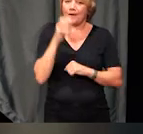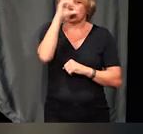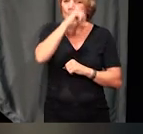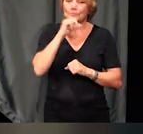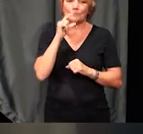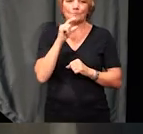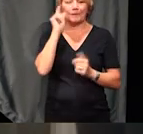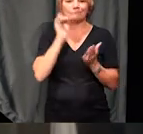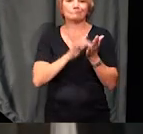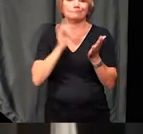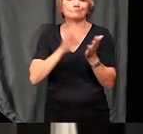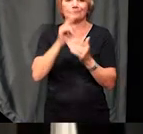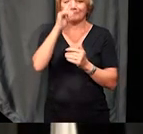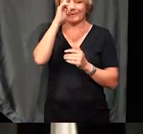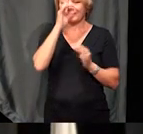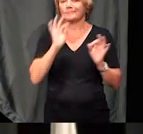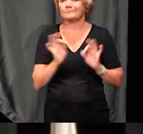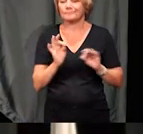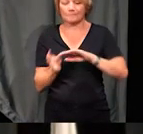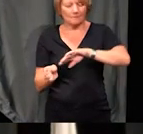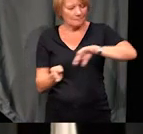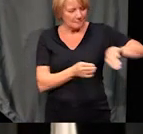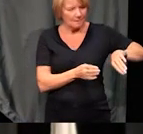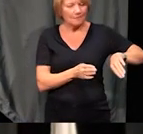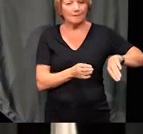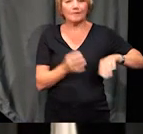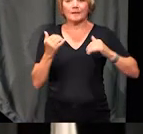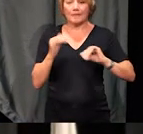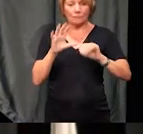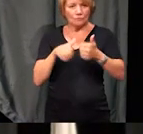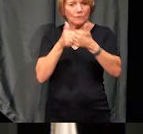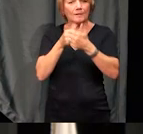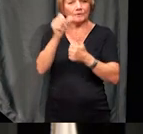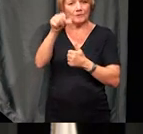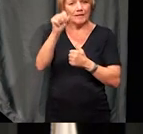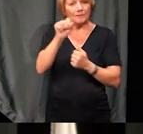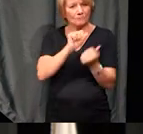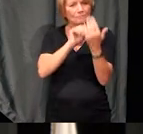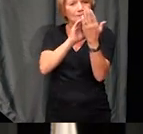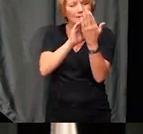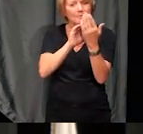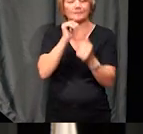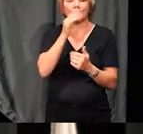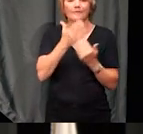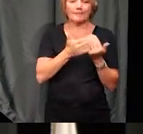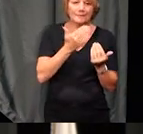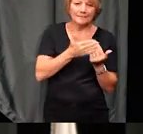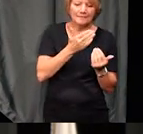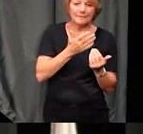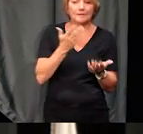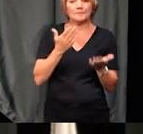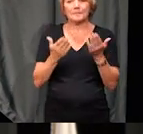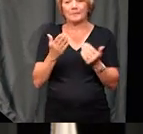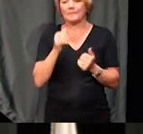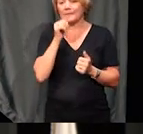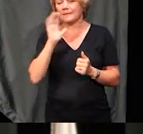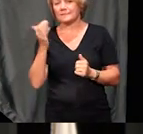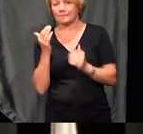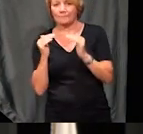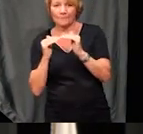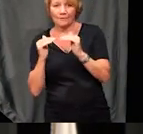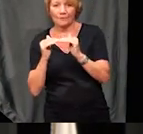for granted. You are confronting challenges today that are not easy and may not seem